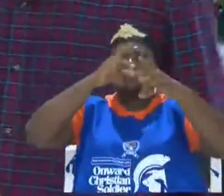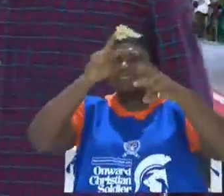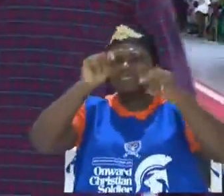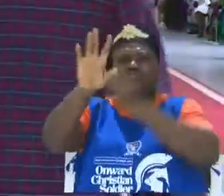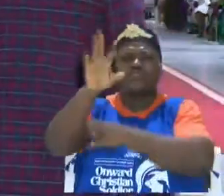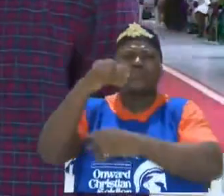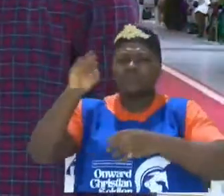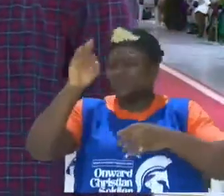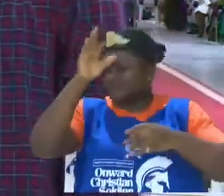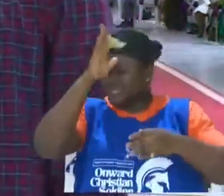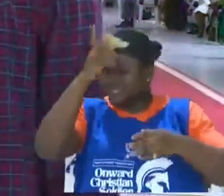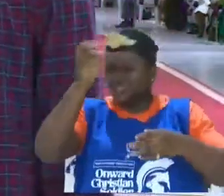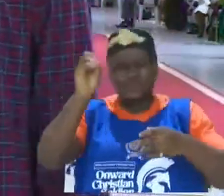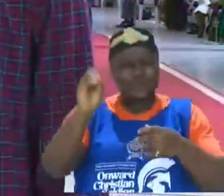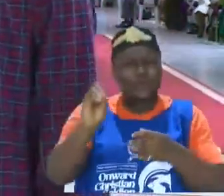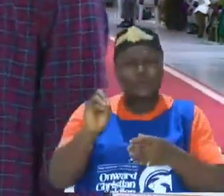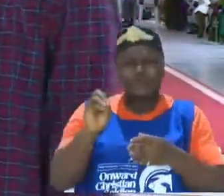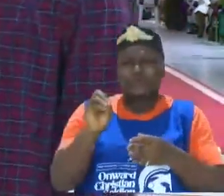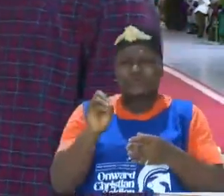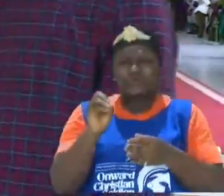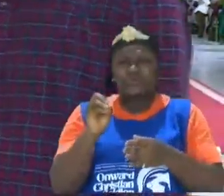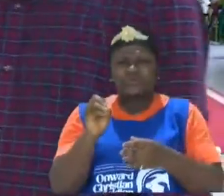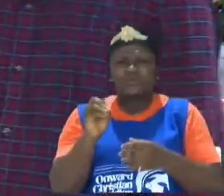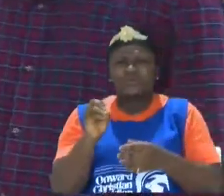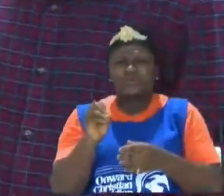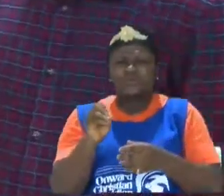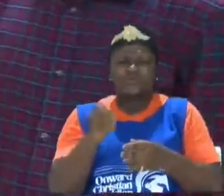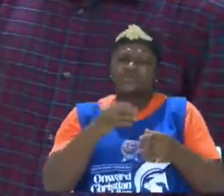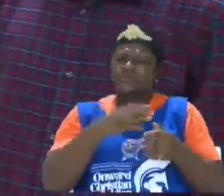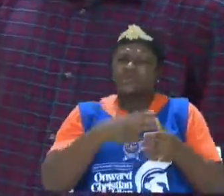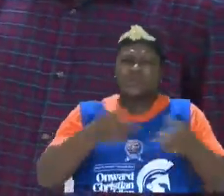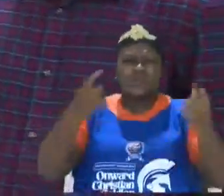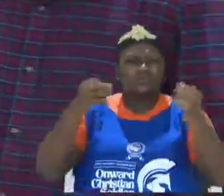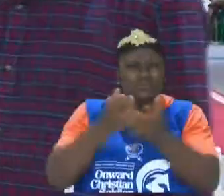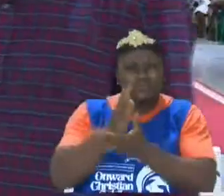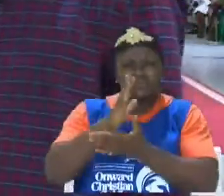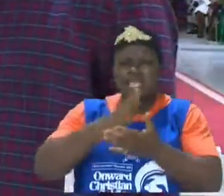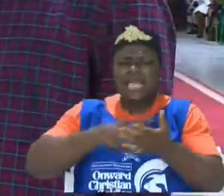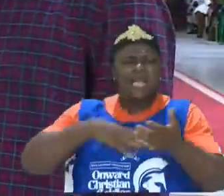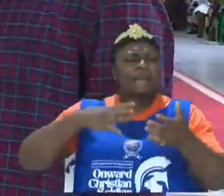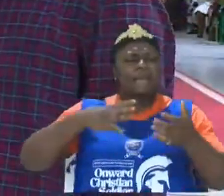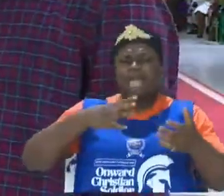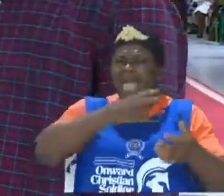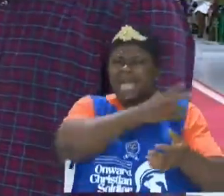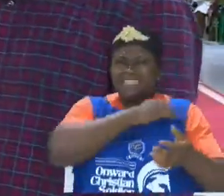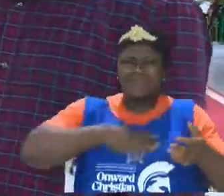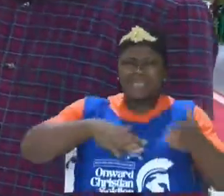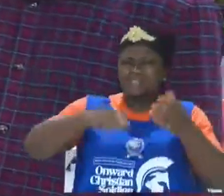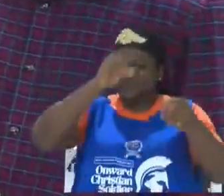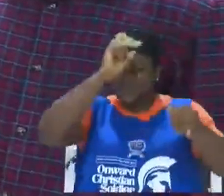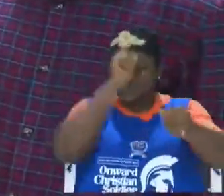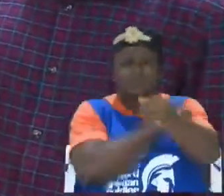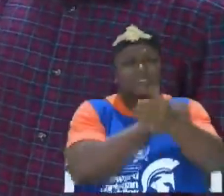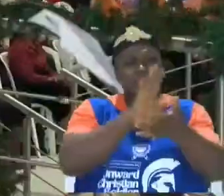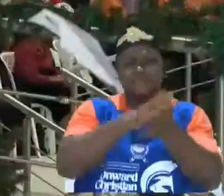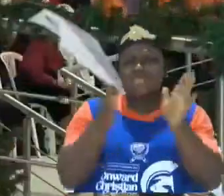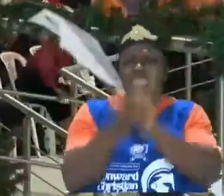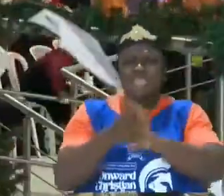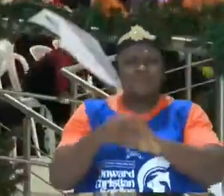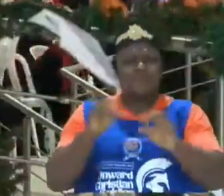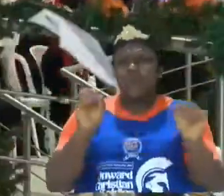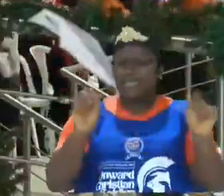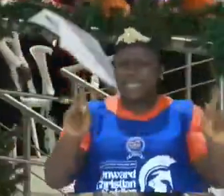Adejare Adeboye," and the demon disappeared, and my son became normal. That is what you can see